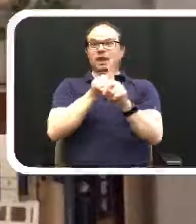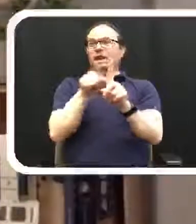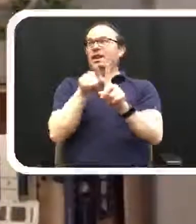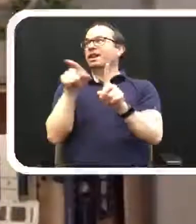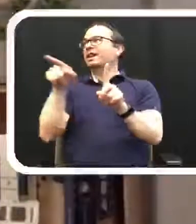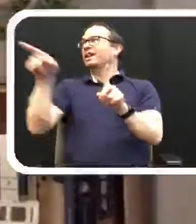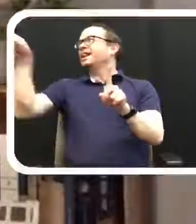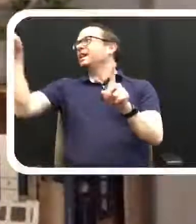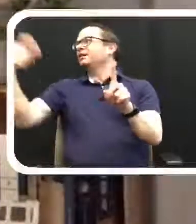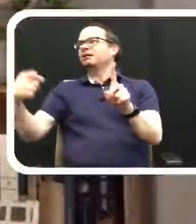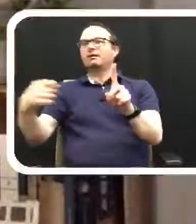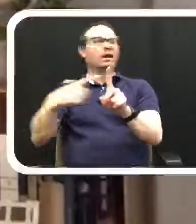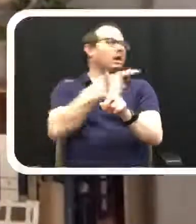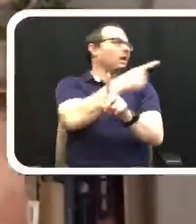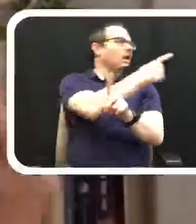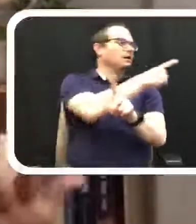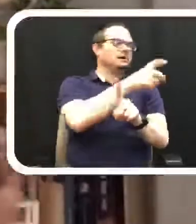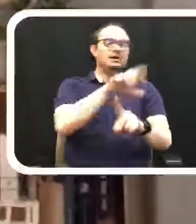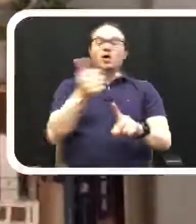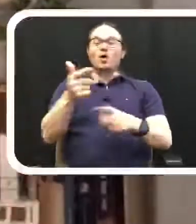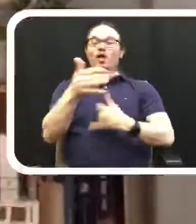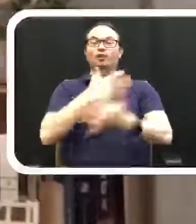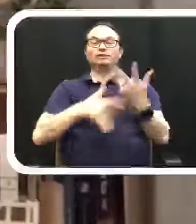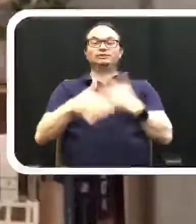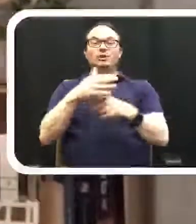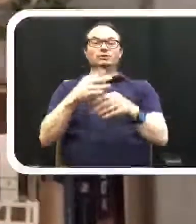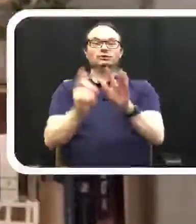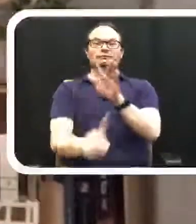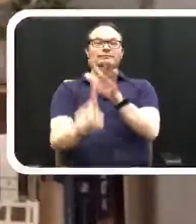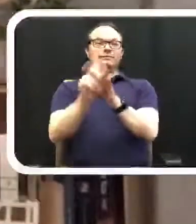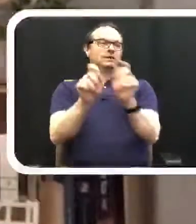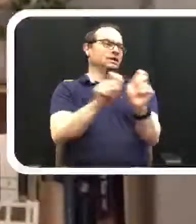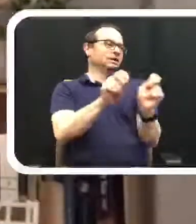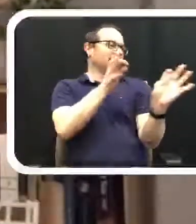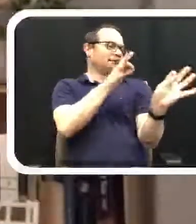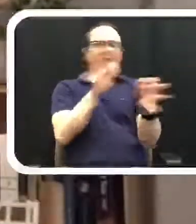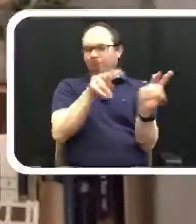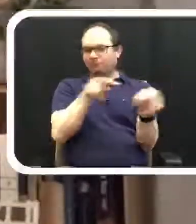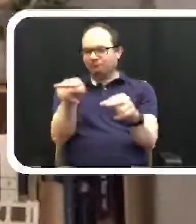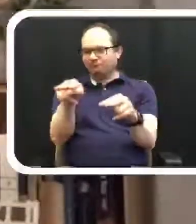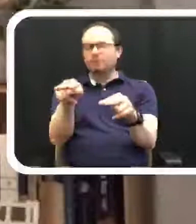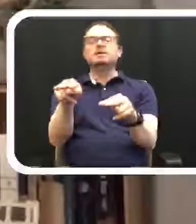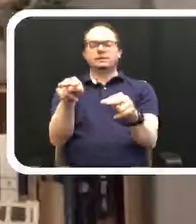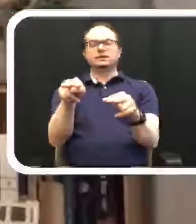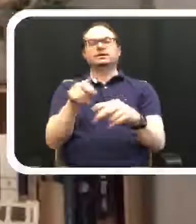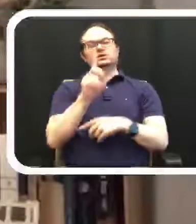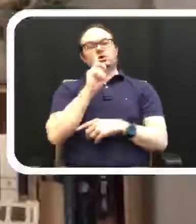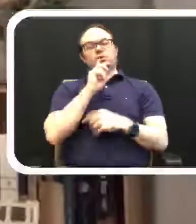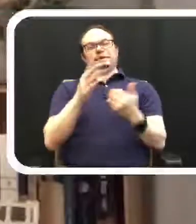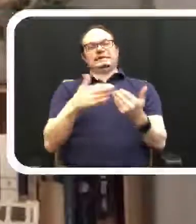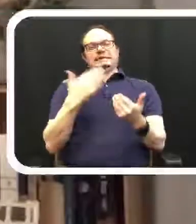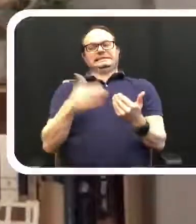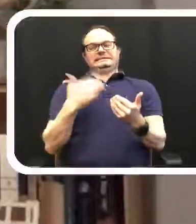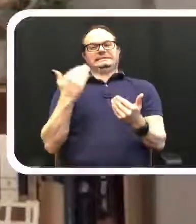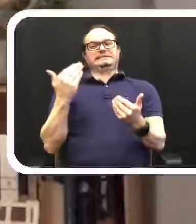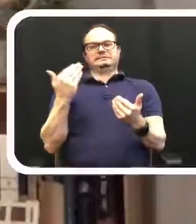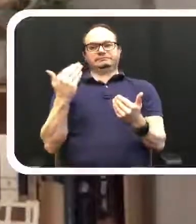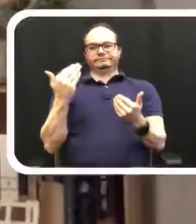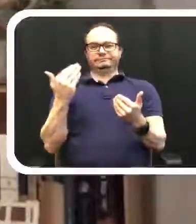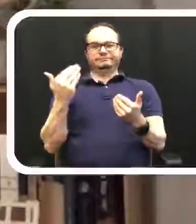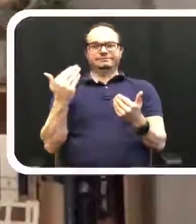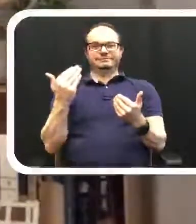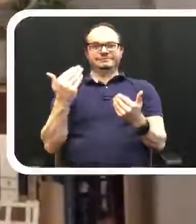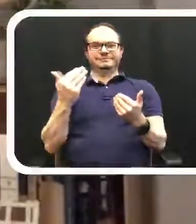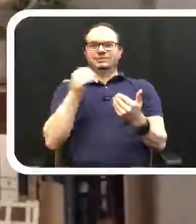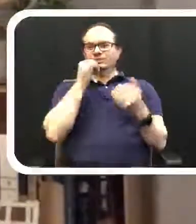we just have other things, other social media that draws our attention, and so it can be really easy to